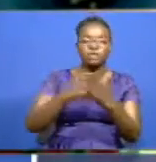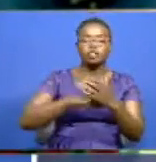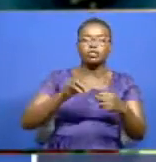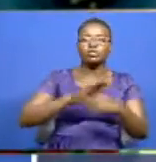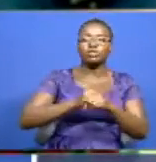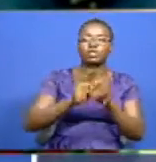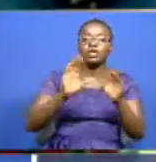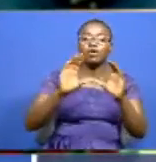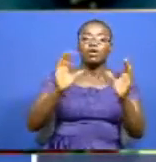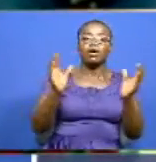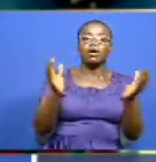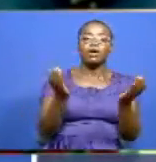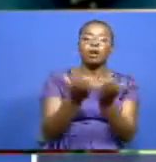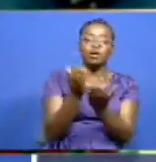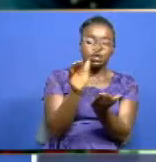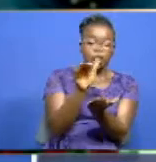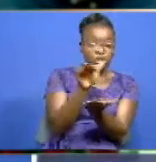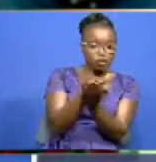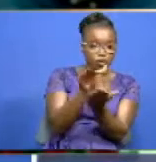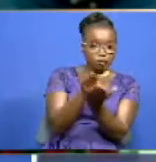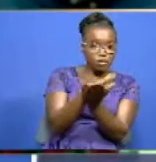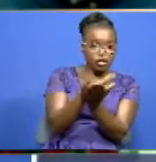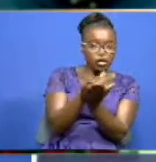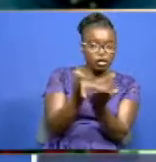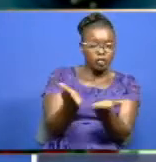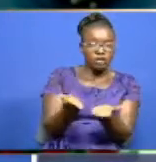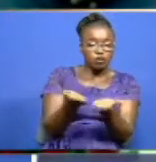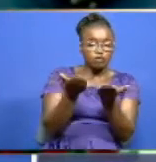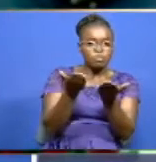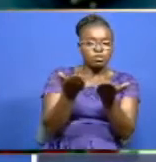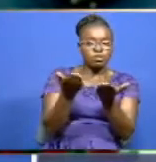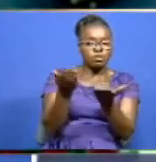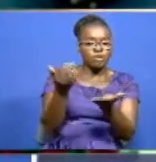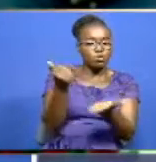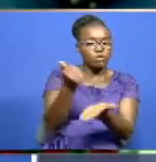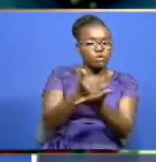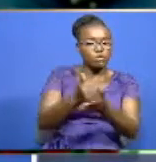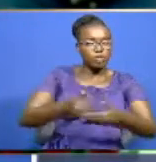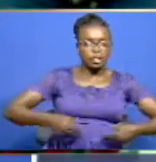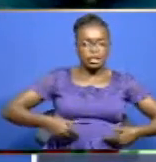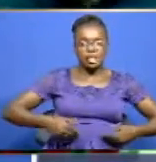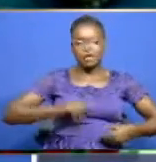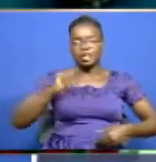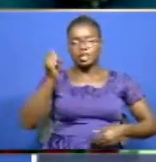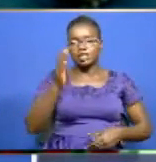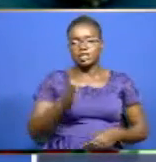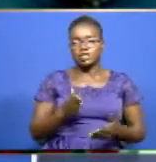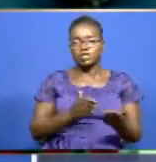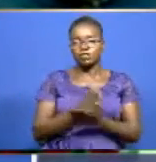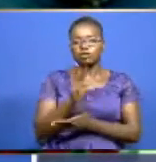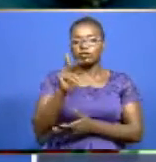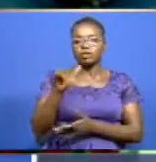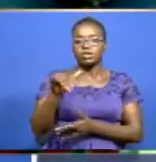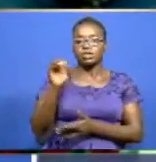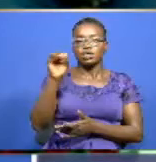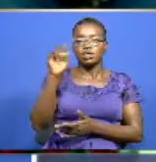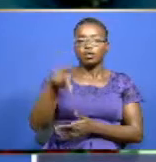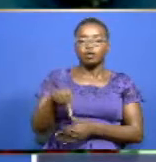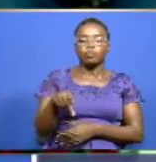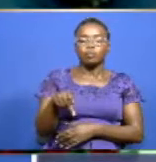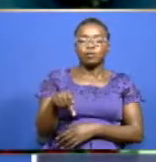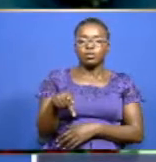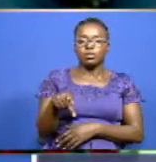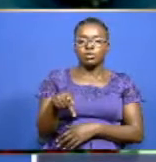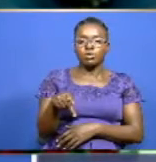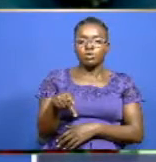World Bank is supporting the effort of increasing employment for young Kenyans through the Kenya Youth Employment and Opportunities